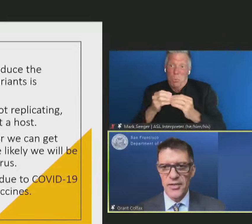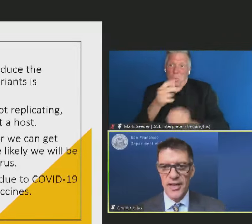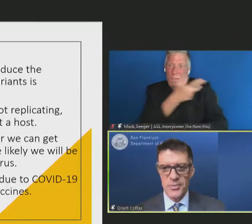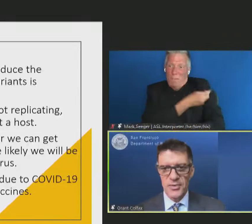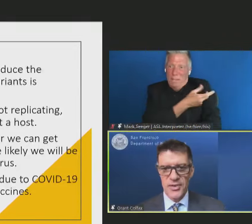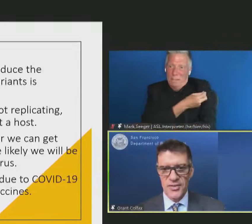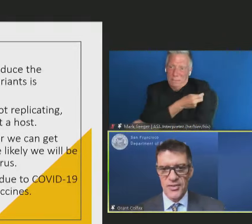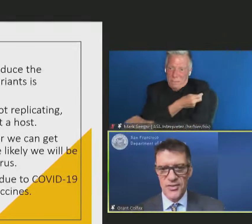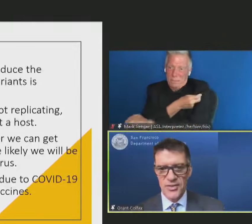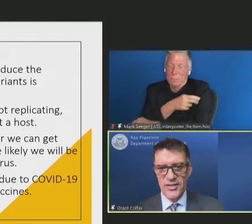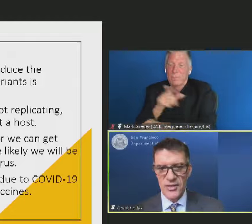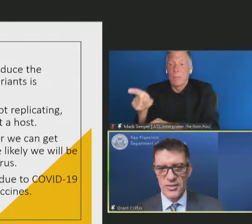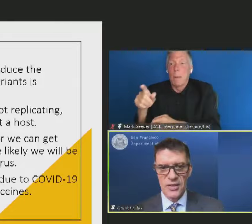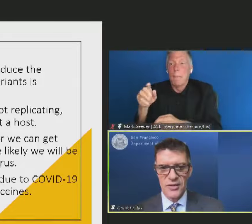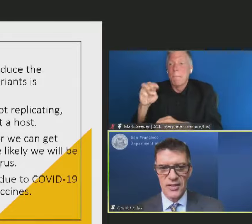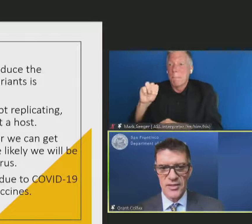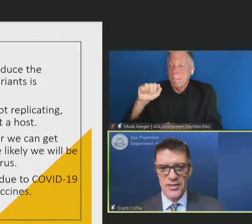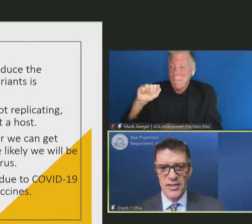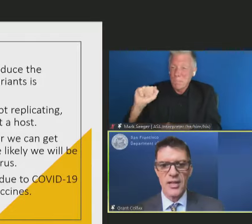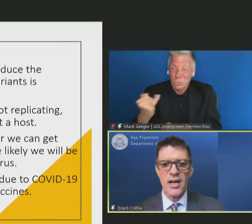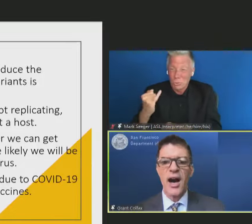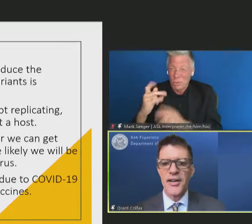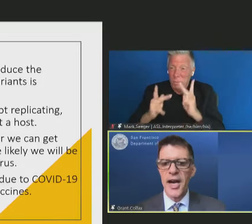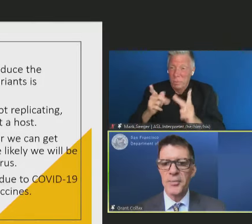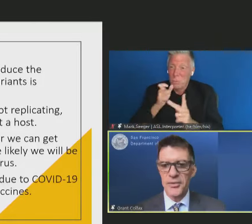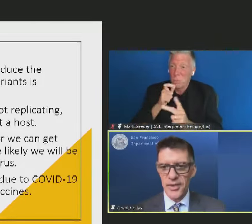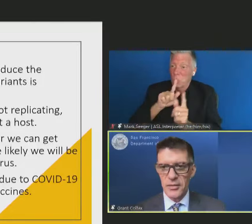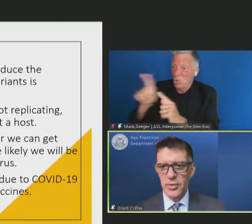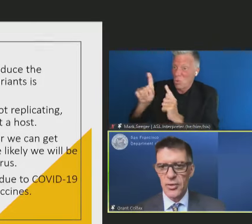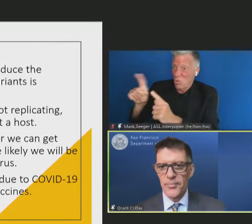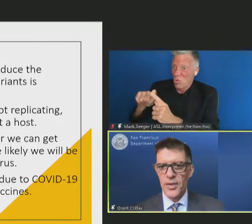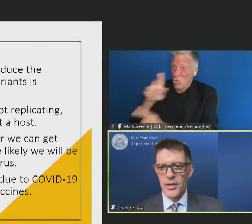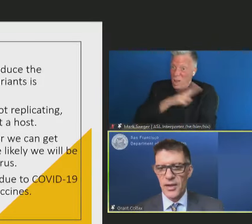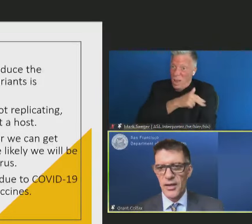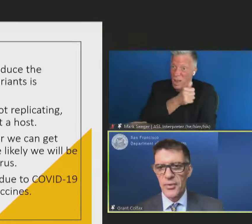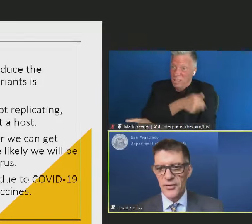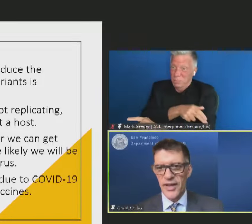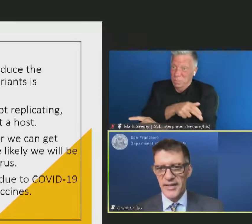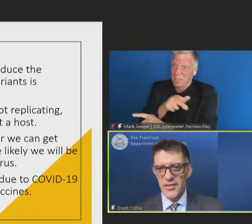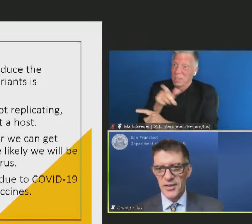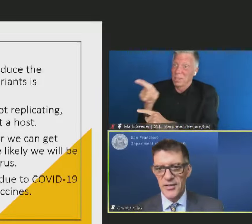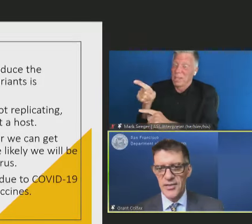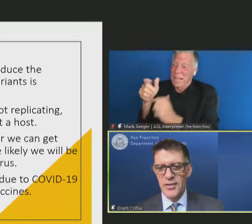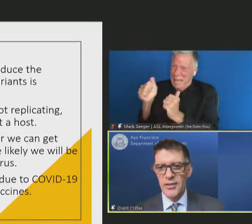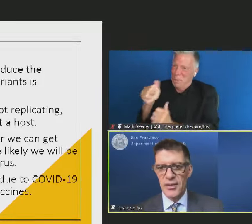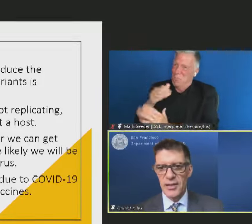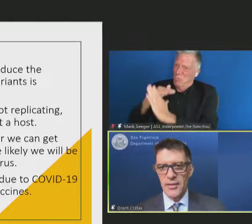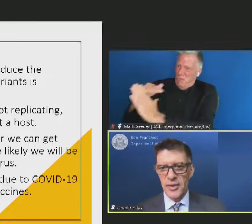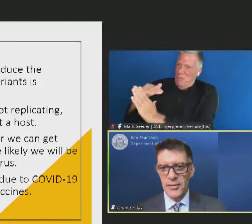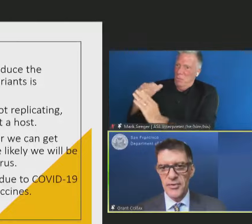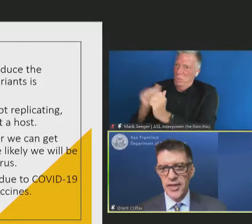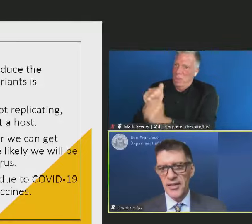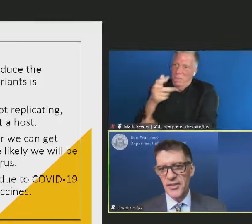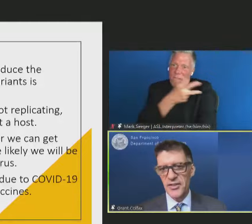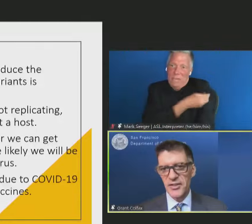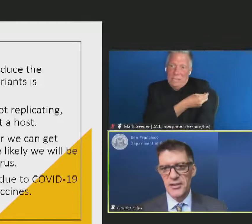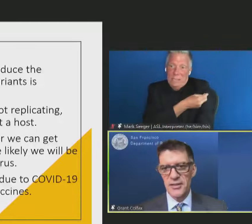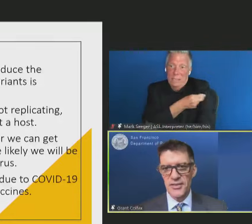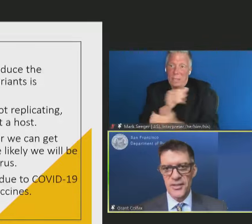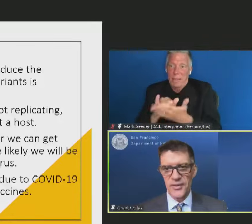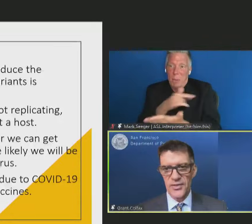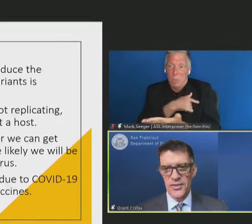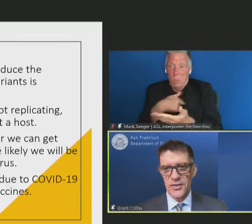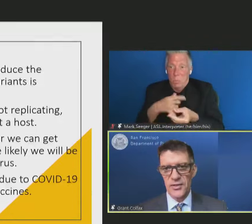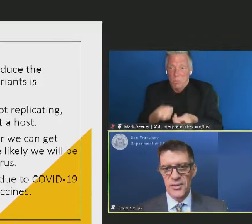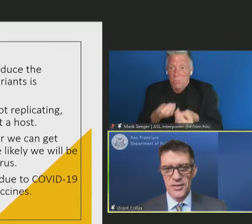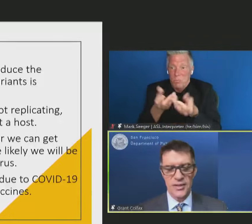majority of hospitalizations and deaths due to COVID-19 are now preventable with the vaccines that we are providing here in